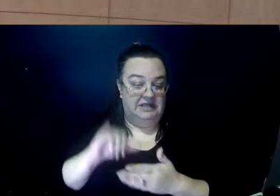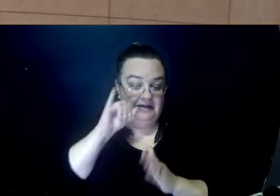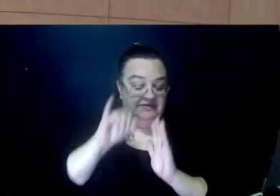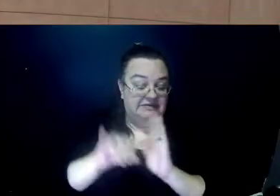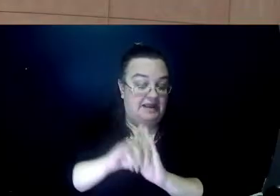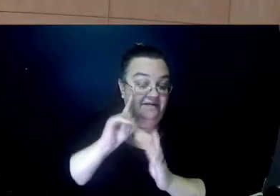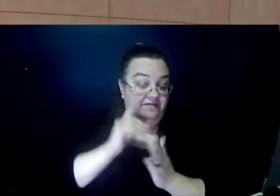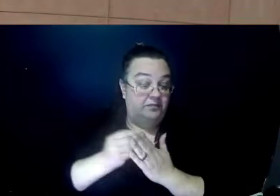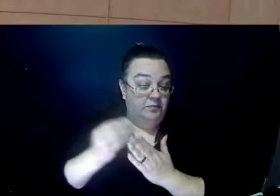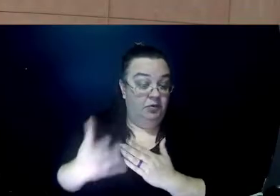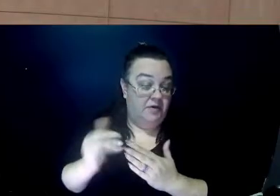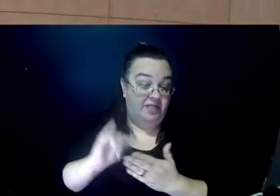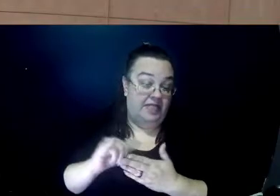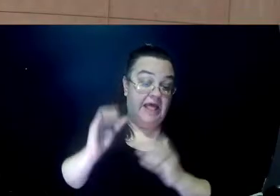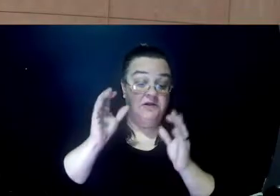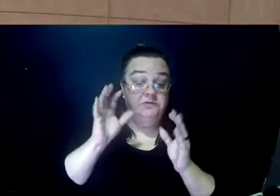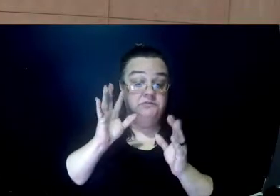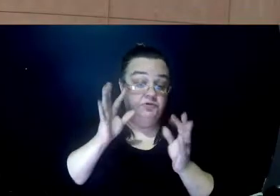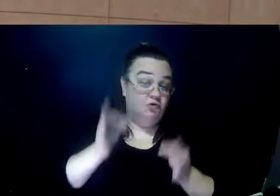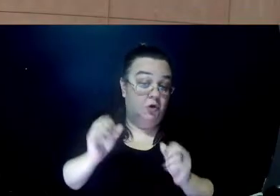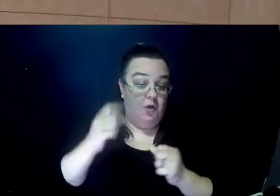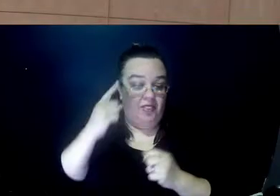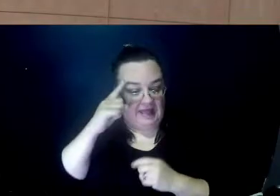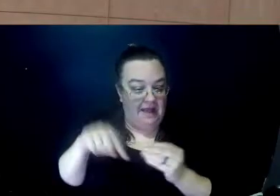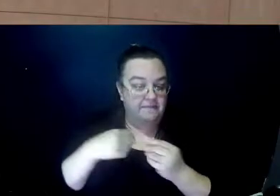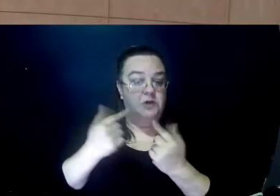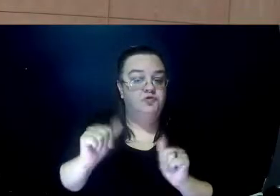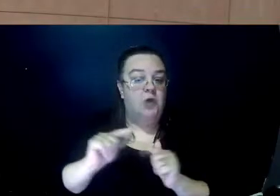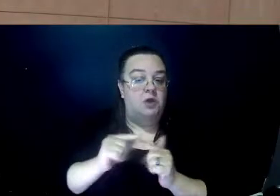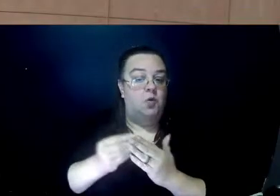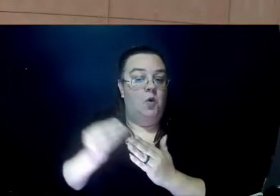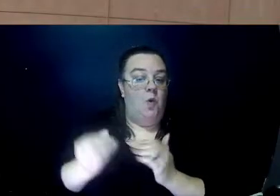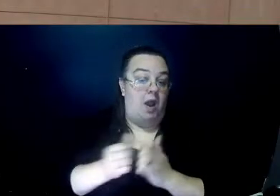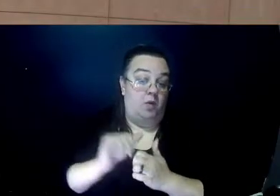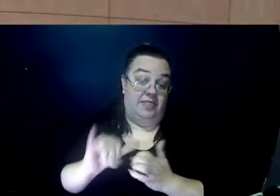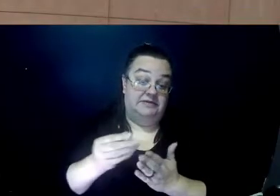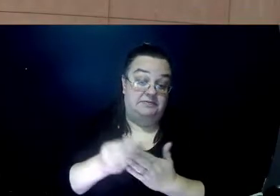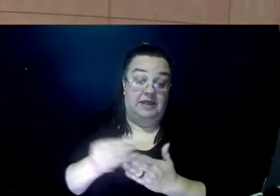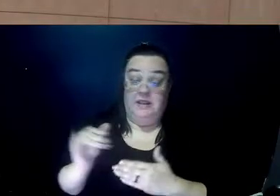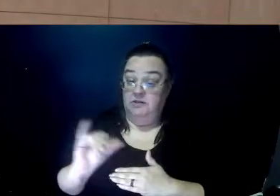about trying to acquire with this money as well.